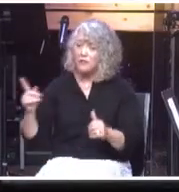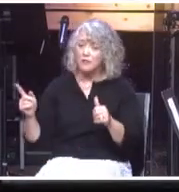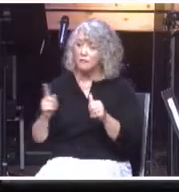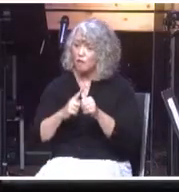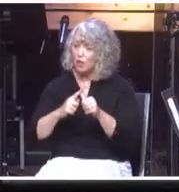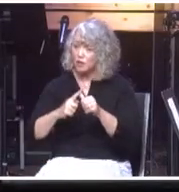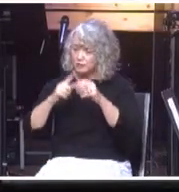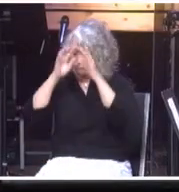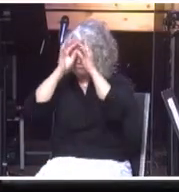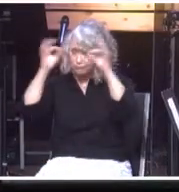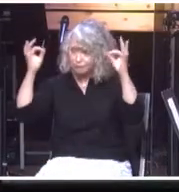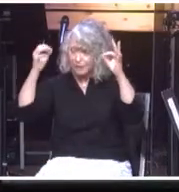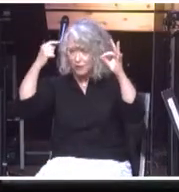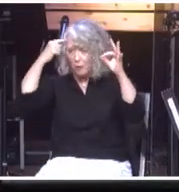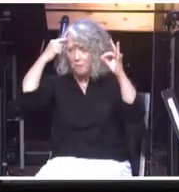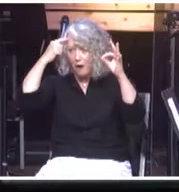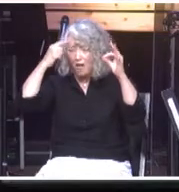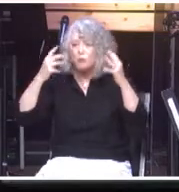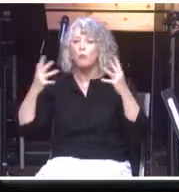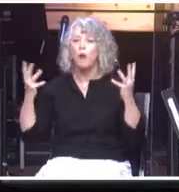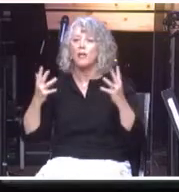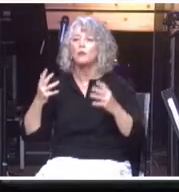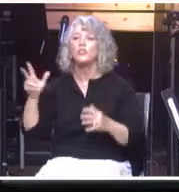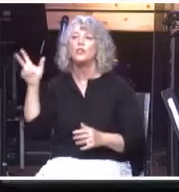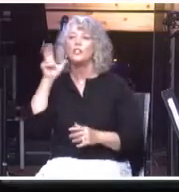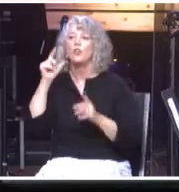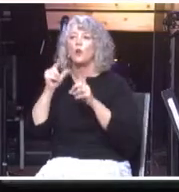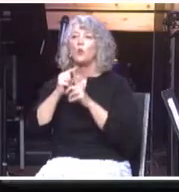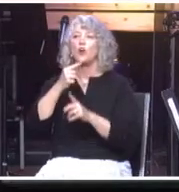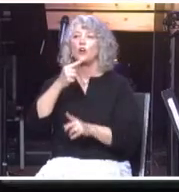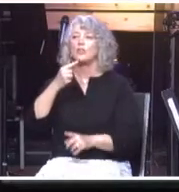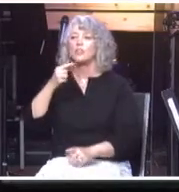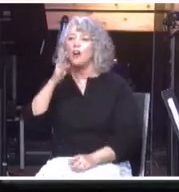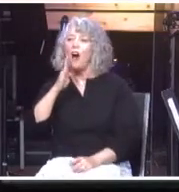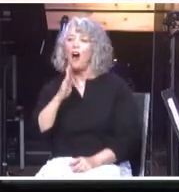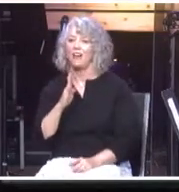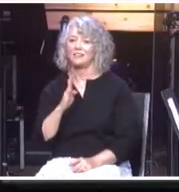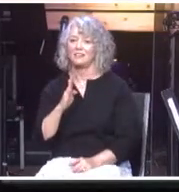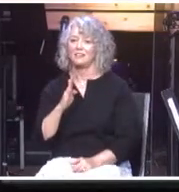first thing that pops into your mind at the mention of God?